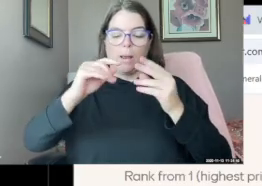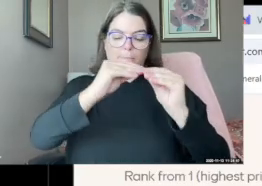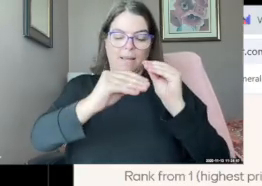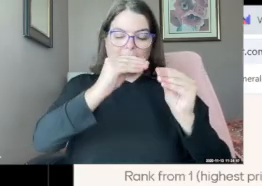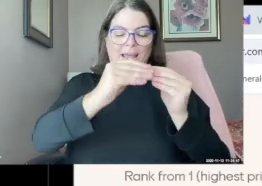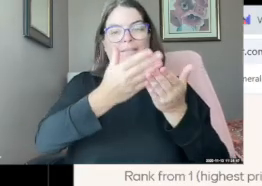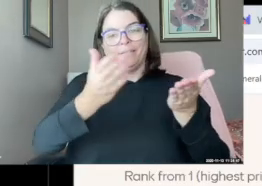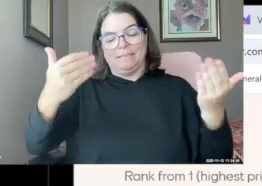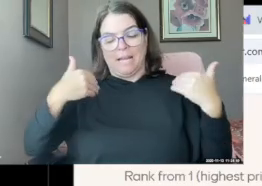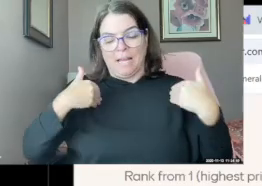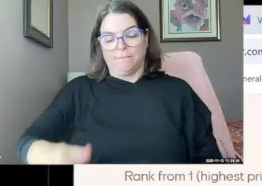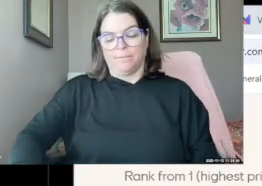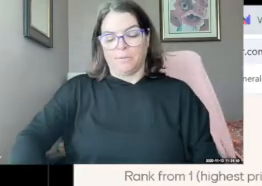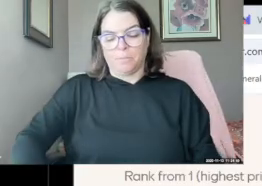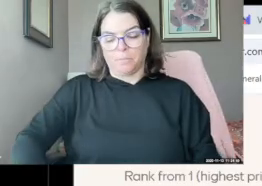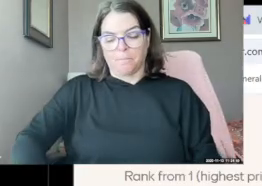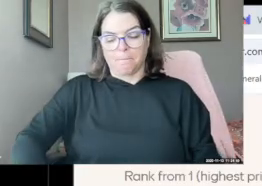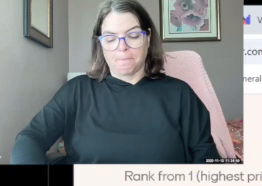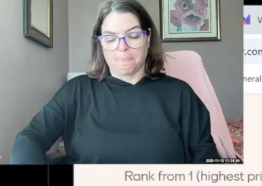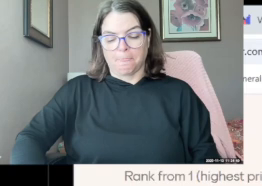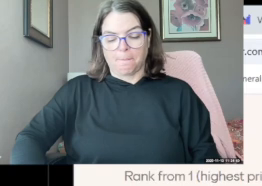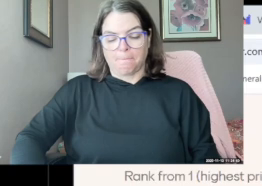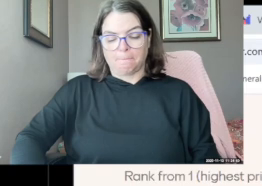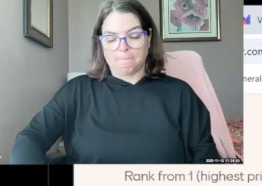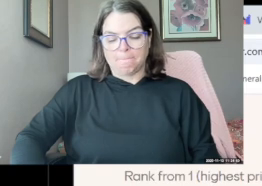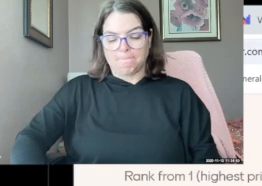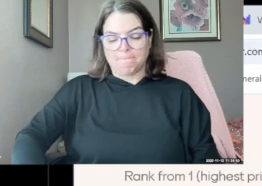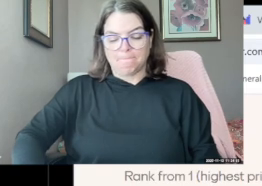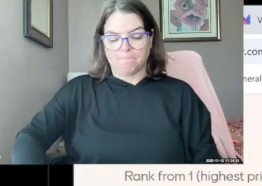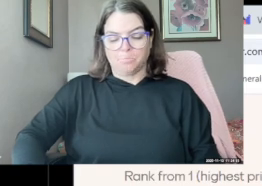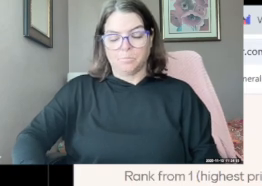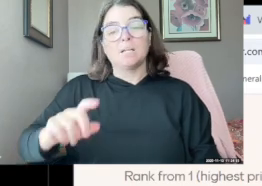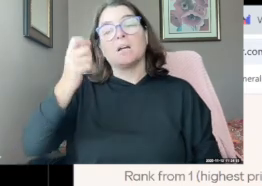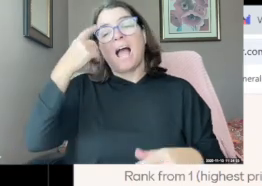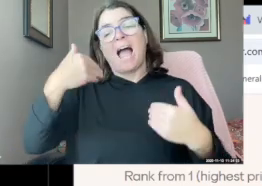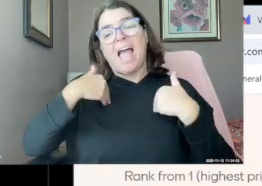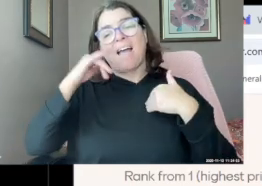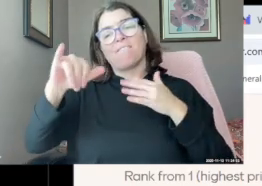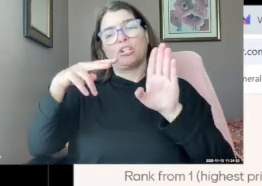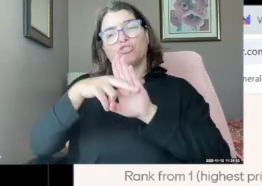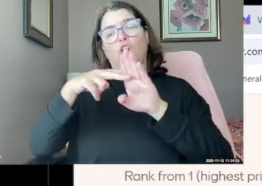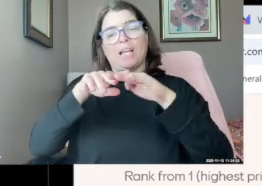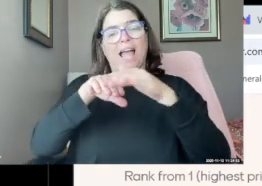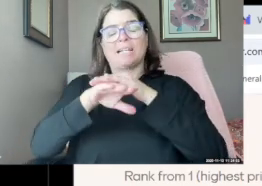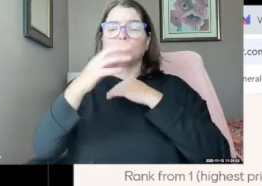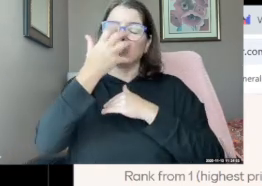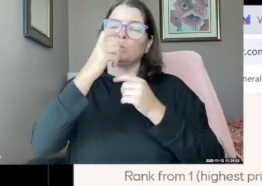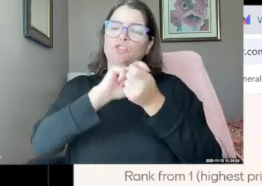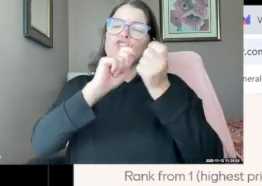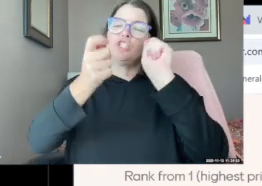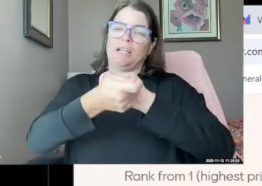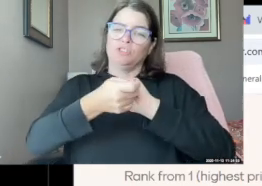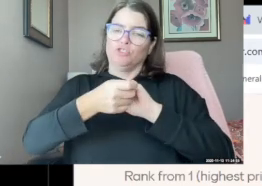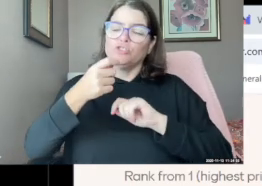access to continually replace the cords and the issues that they have. But being able to